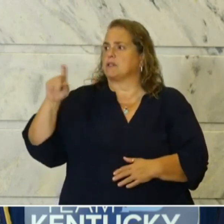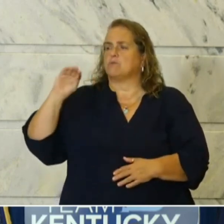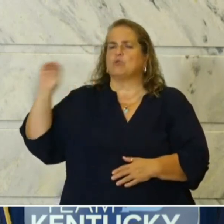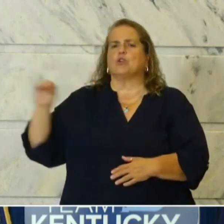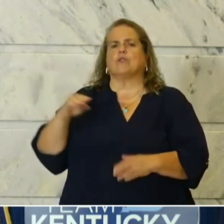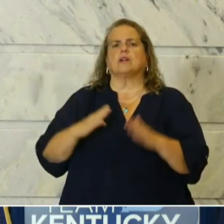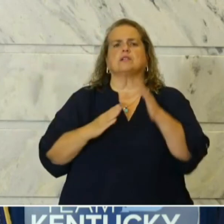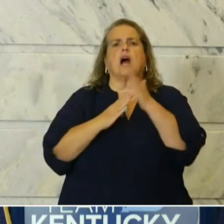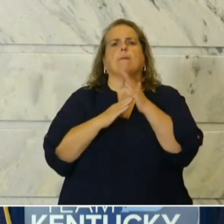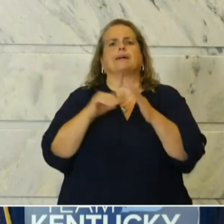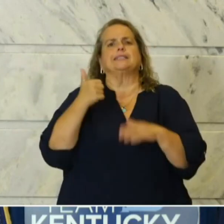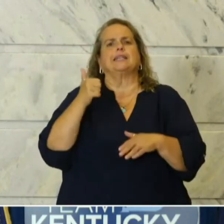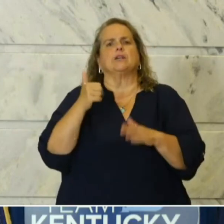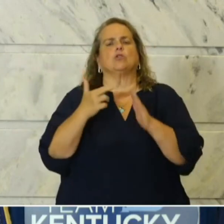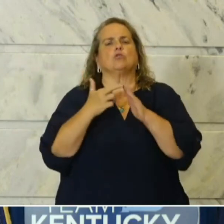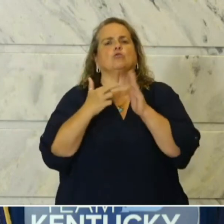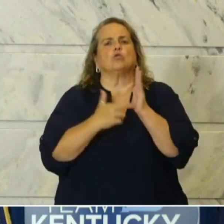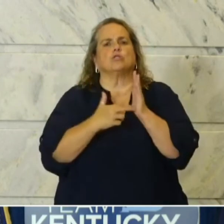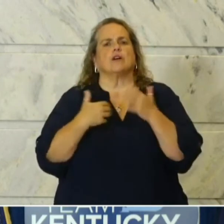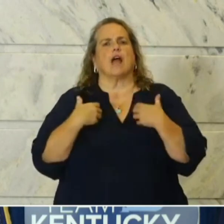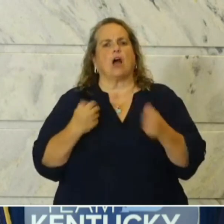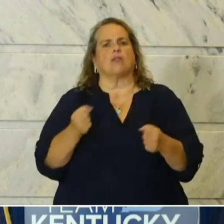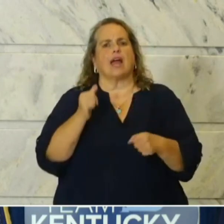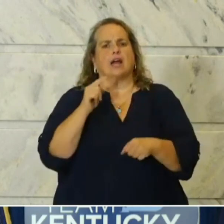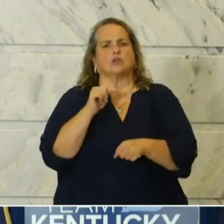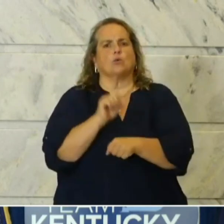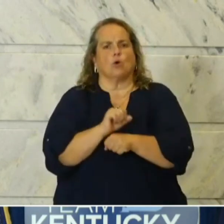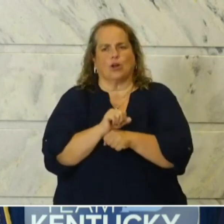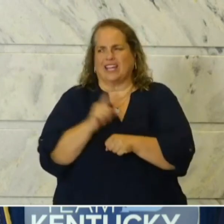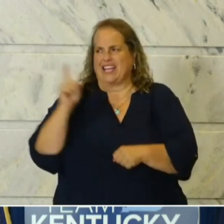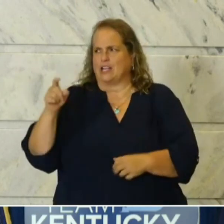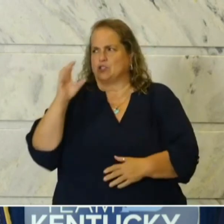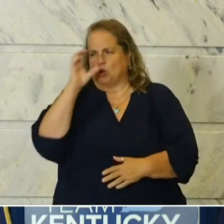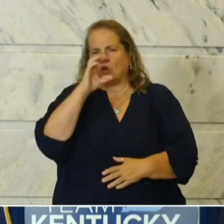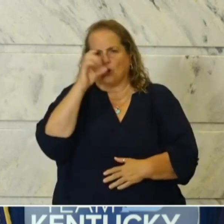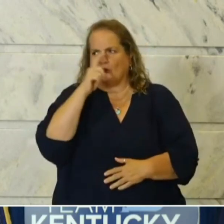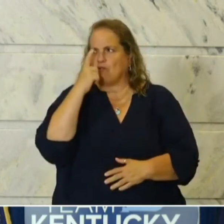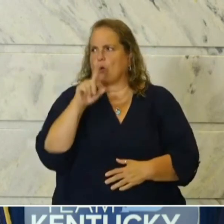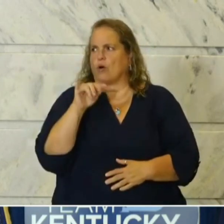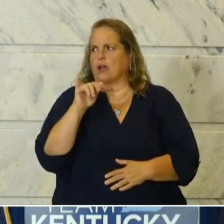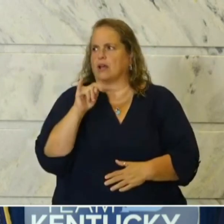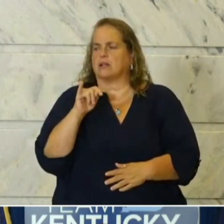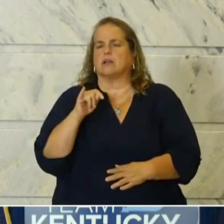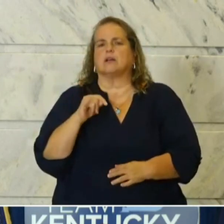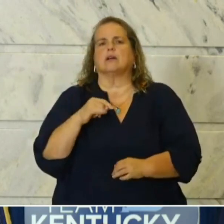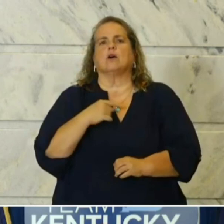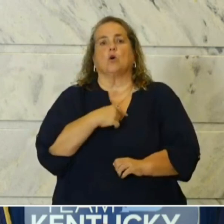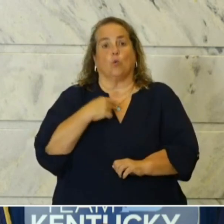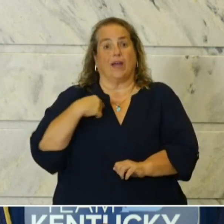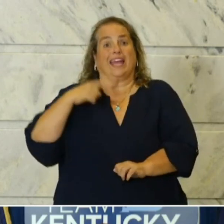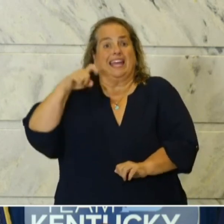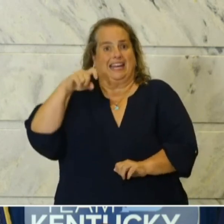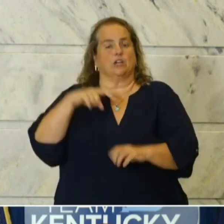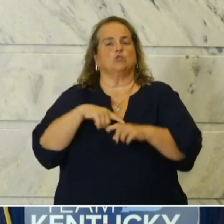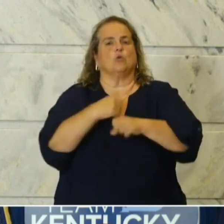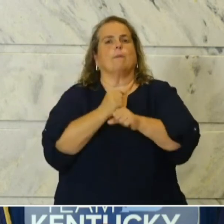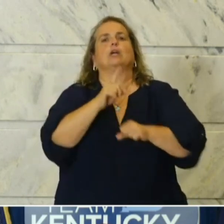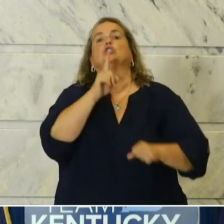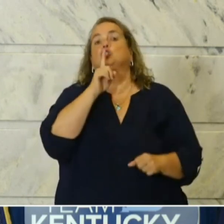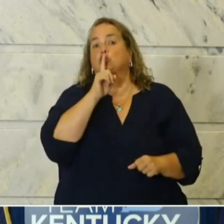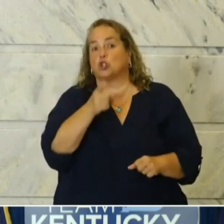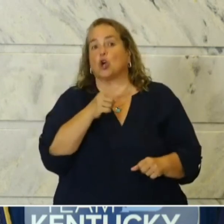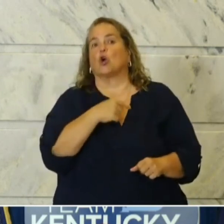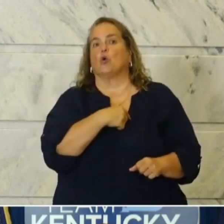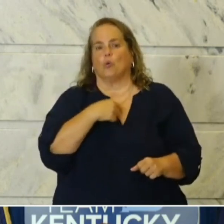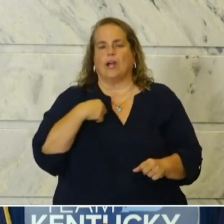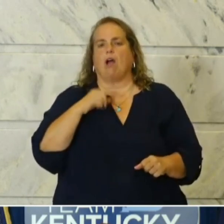on healthy at work? He's going to have to look for that. But let's remember that we need to make sure we